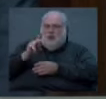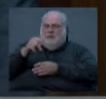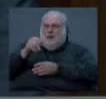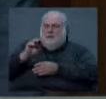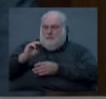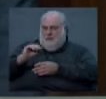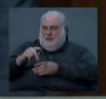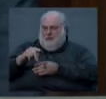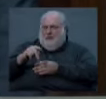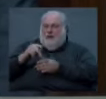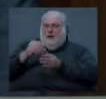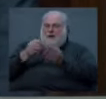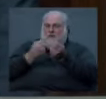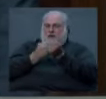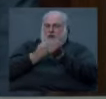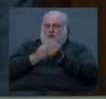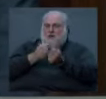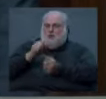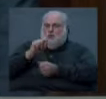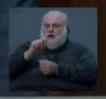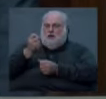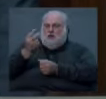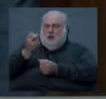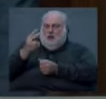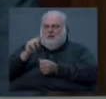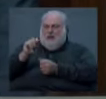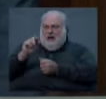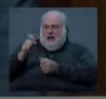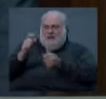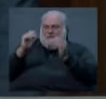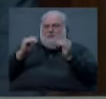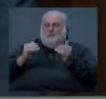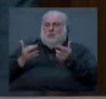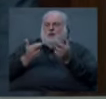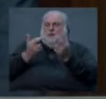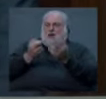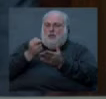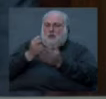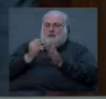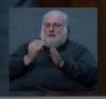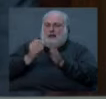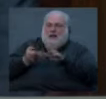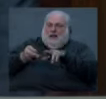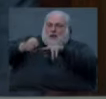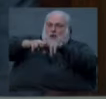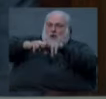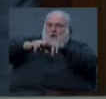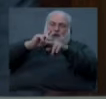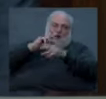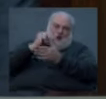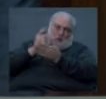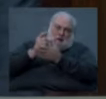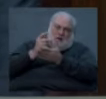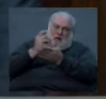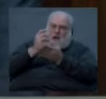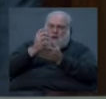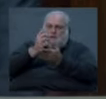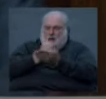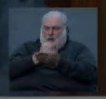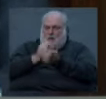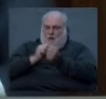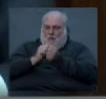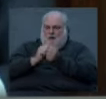of the funding from the 2012 3/8 cent capital improvement sales tax. A resolution authorizing an increase to the authorized contract with Development